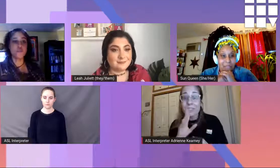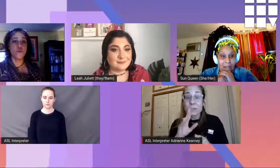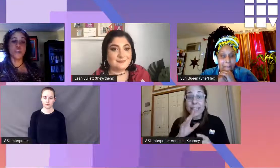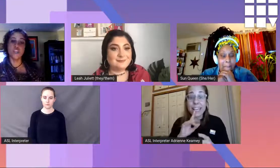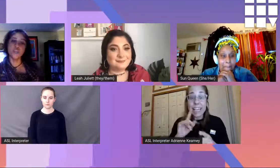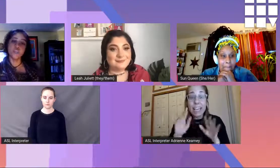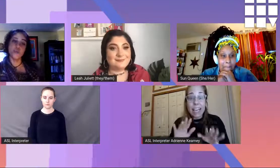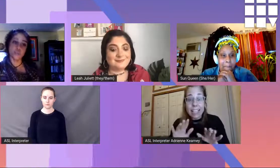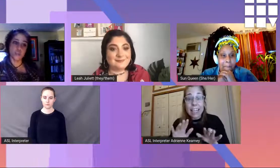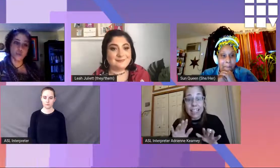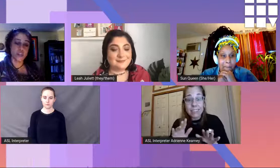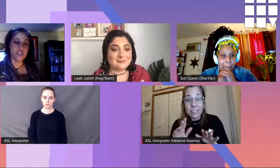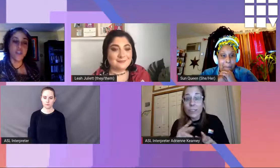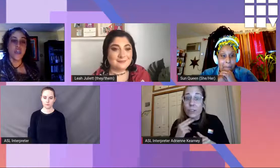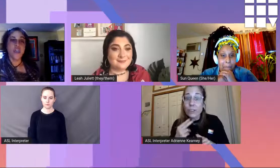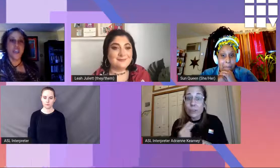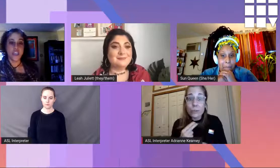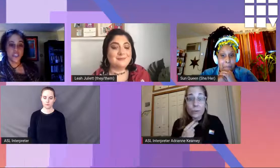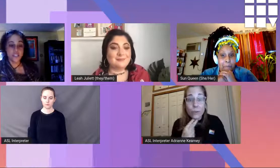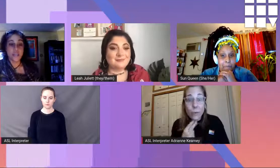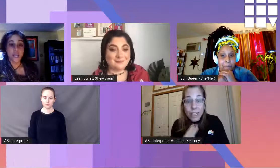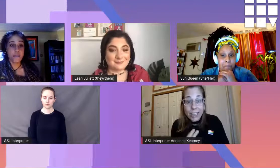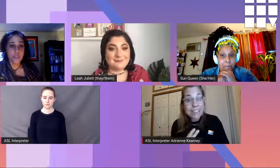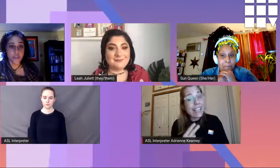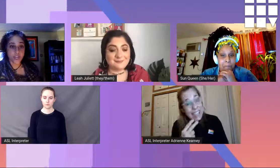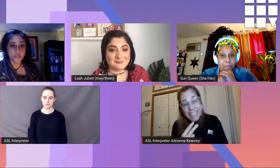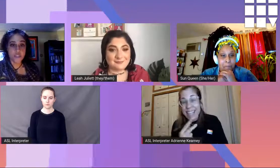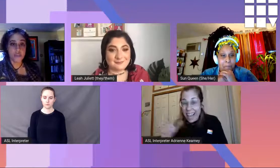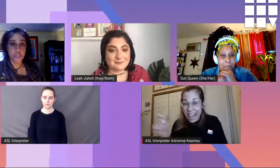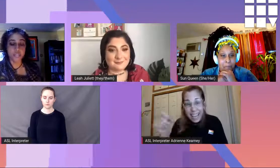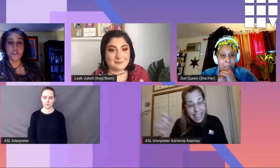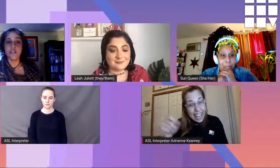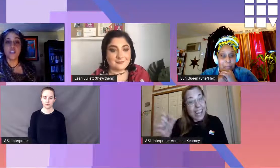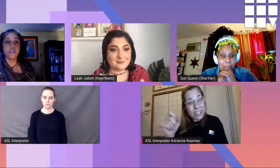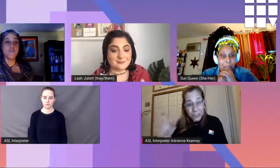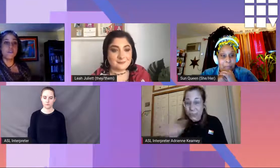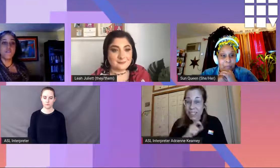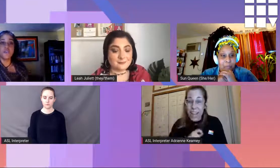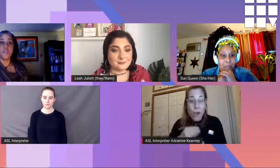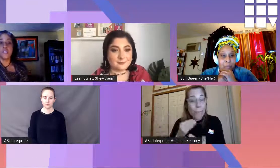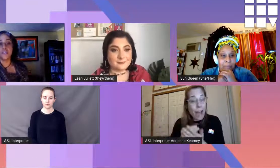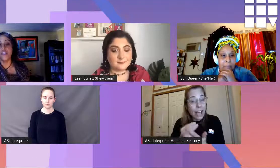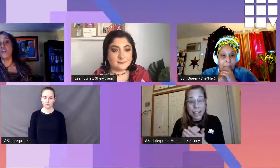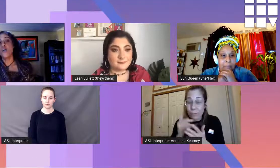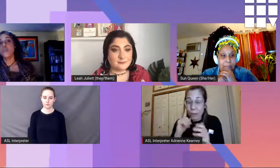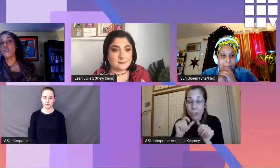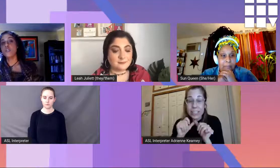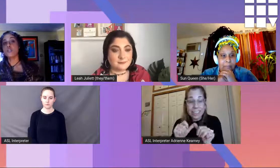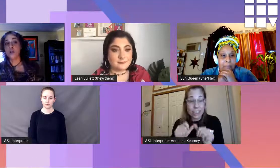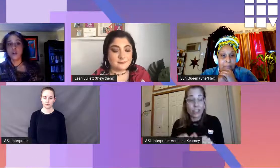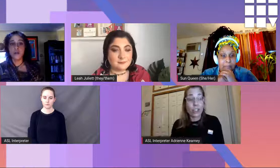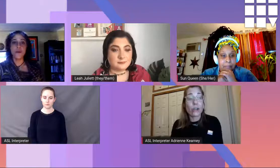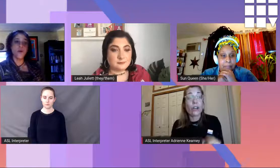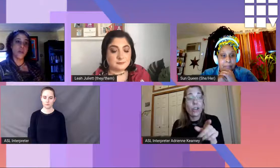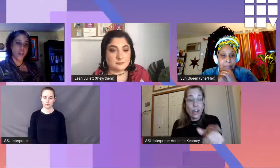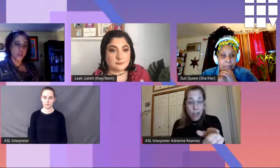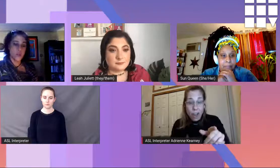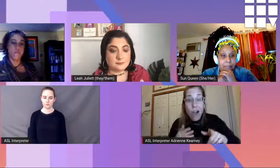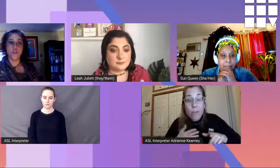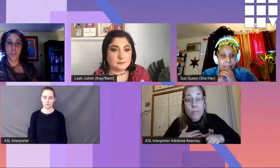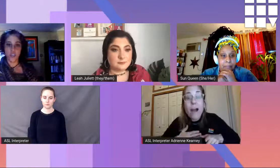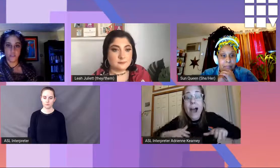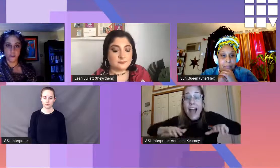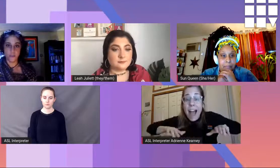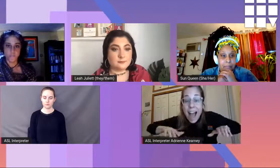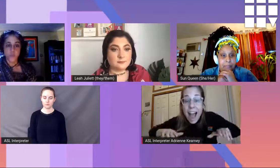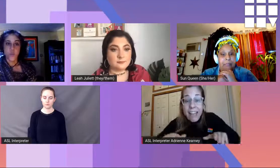use your voice for what it is and you get it across. And my piece of activism here is making it very, very clear. We can talk about